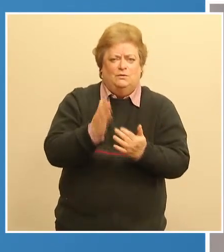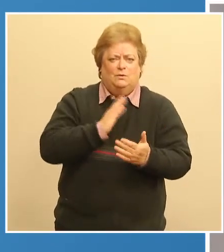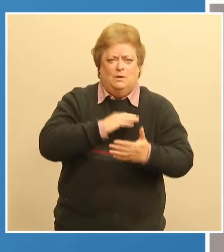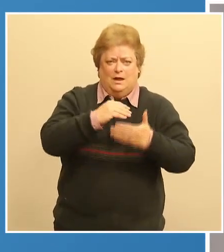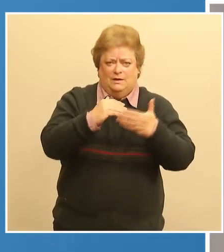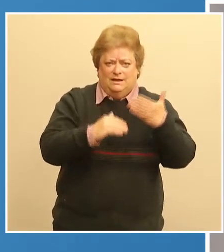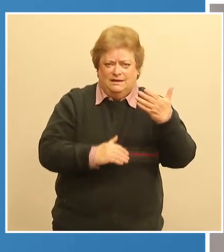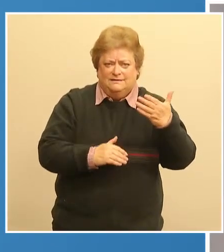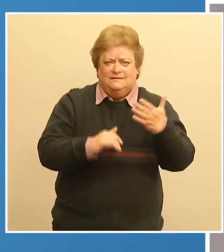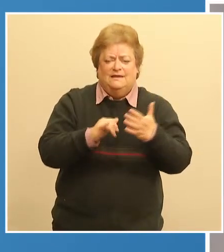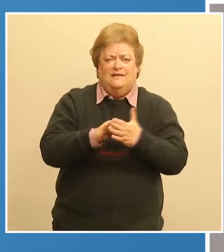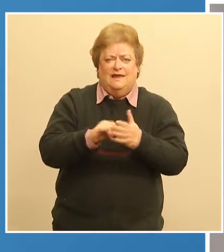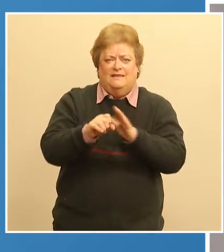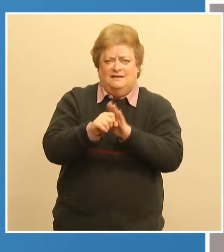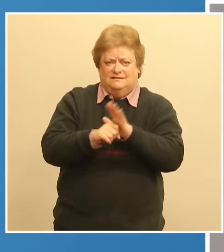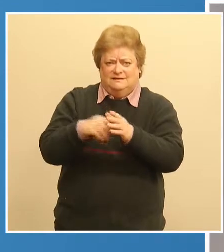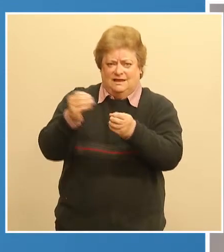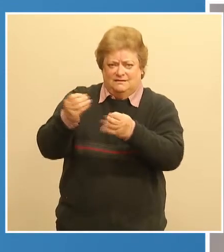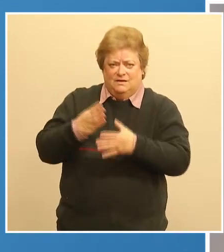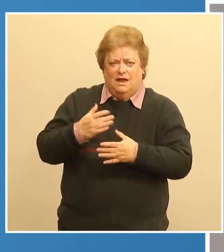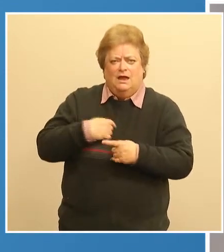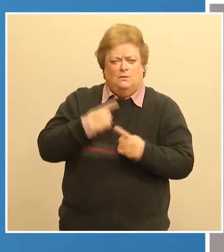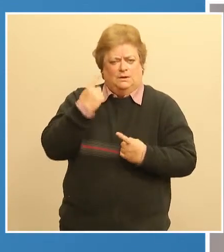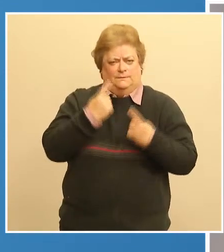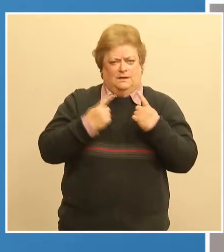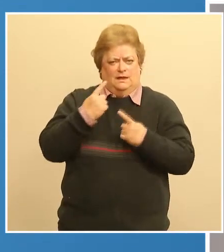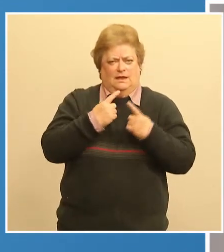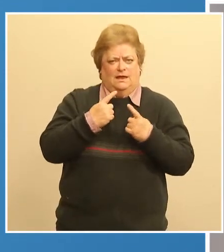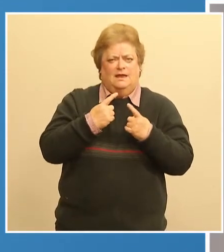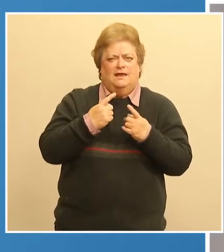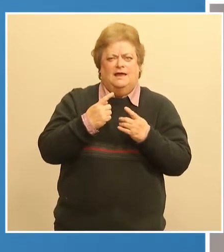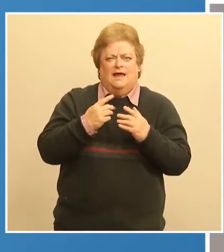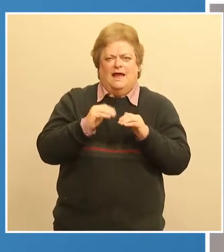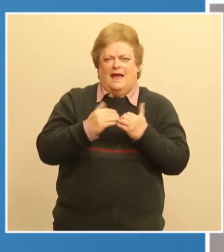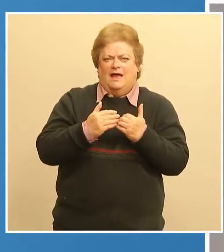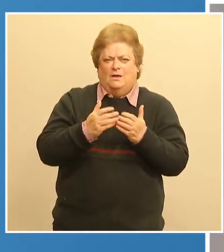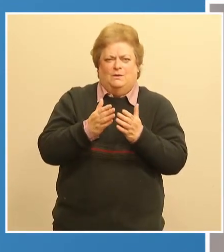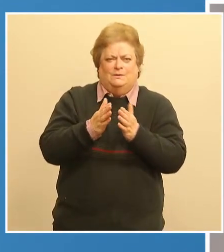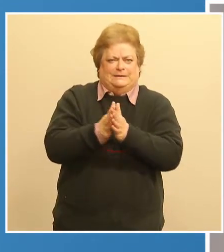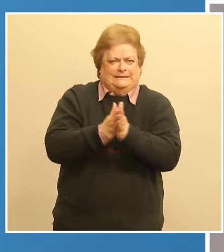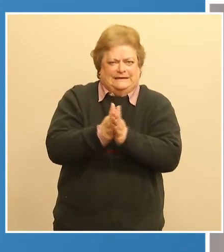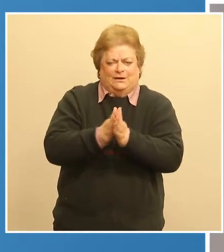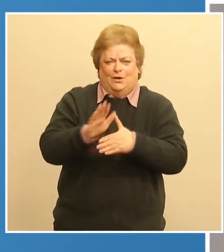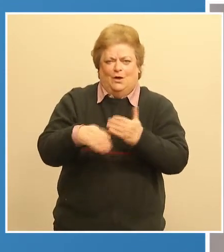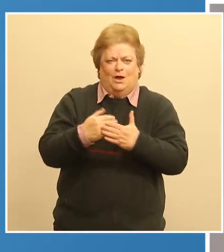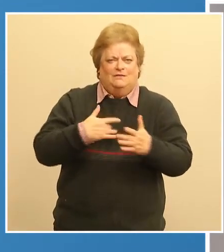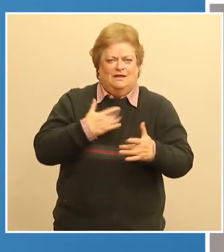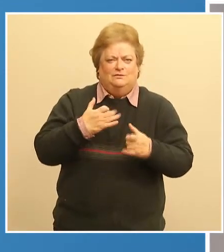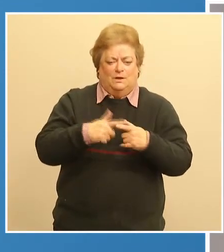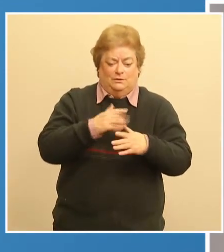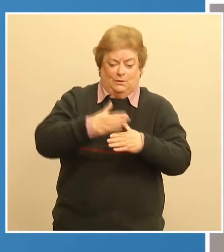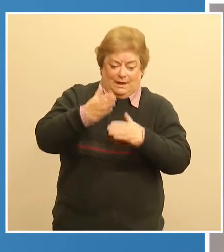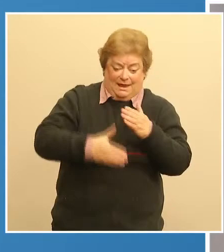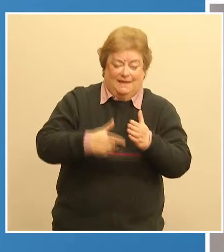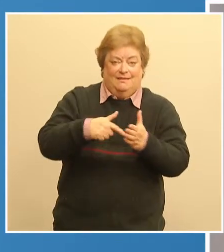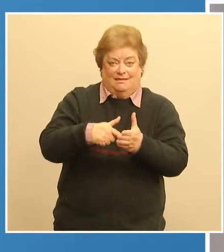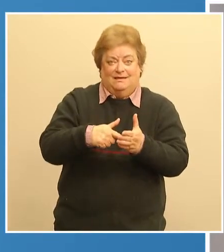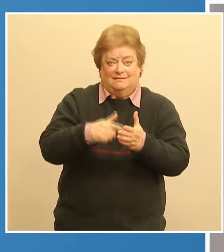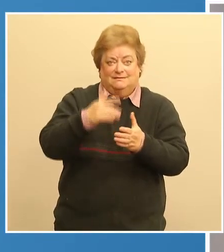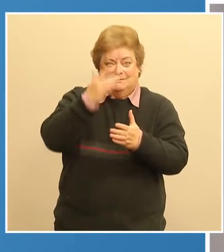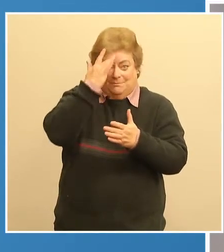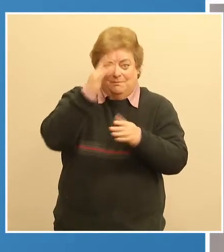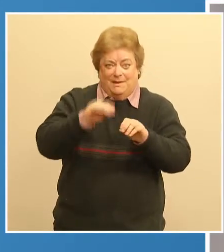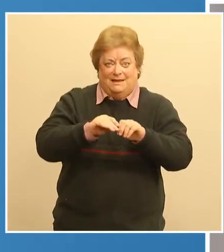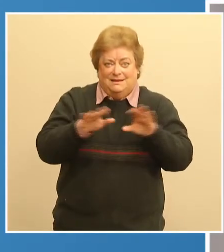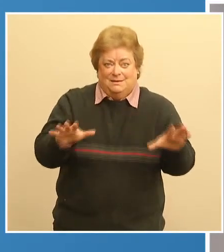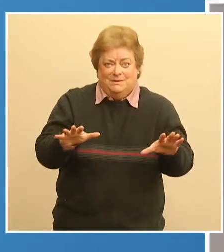list provided to us by the state, and we're just so cognizant of how eager all of us are to end this pandemic. And in the